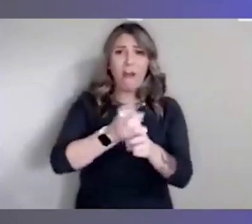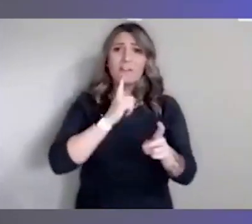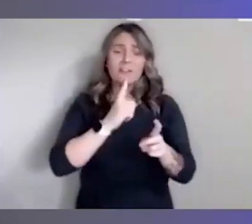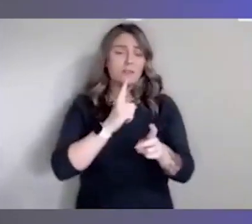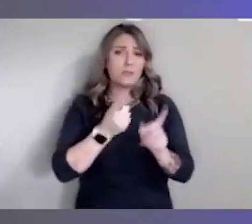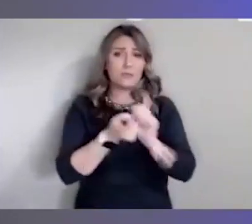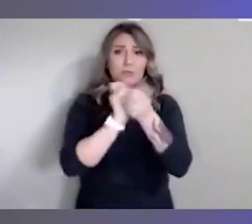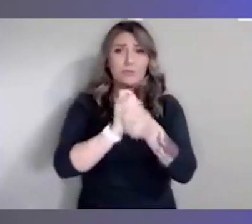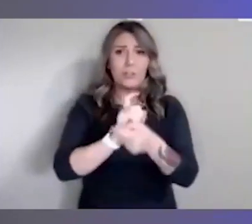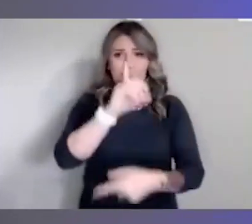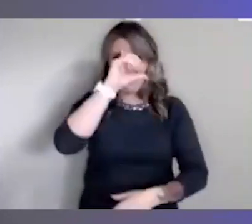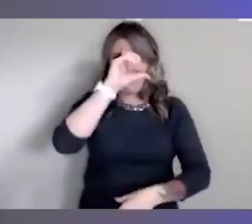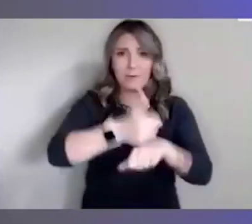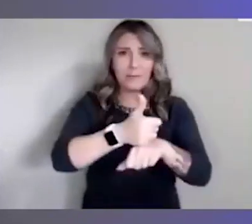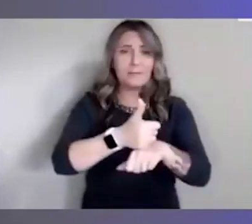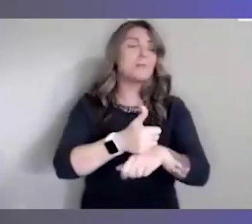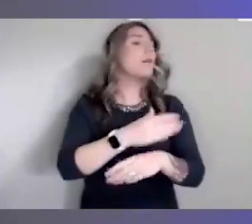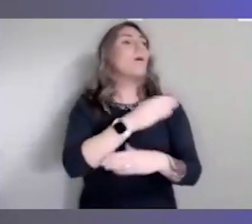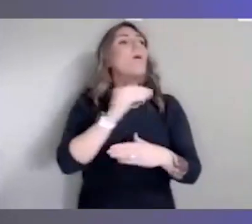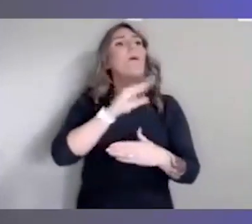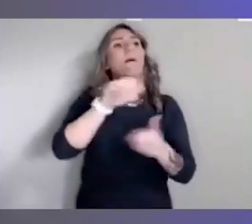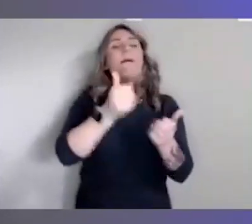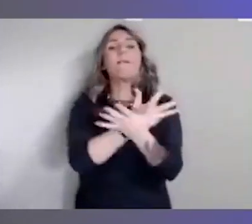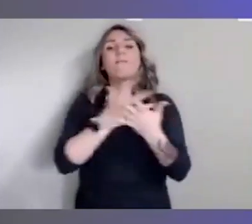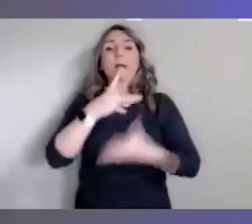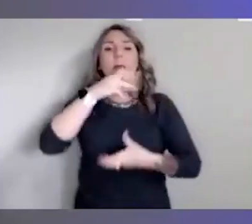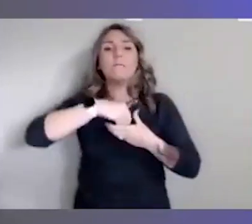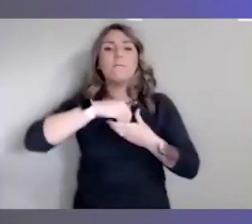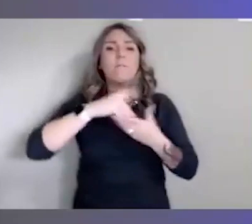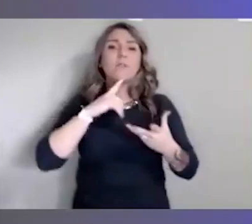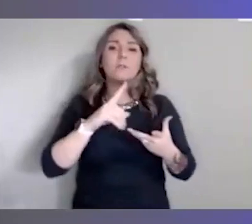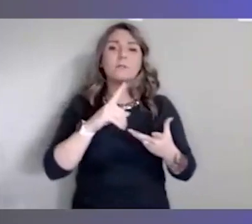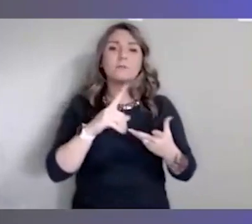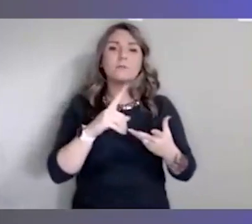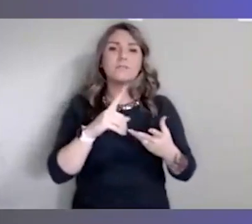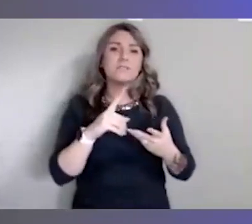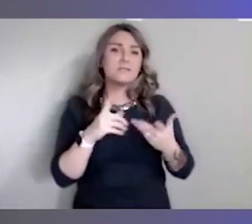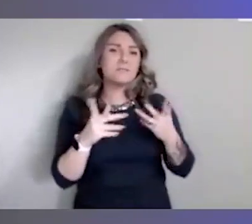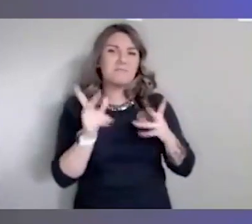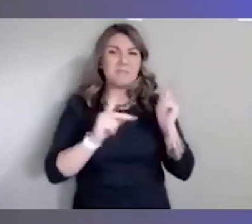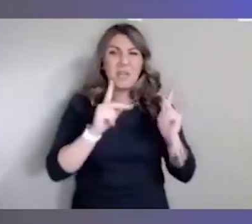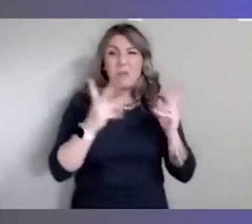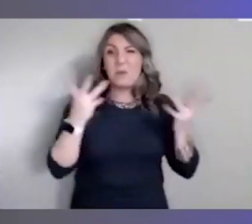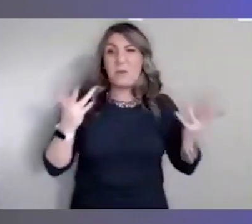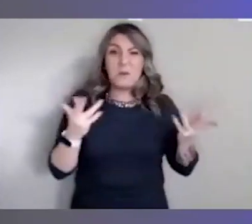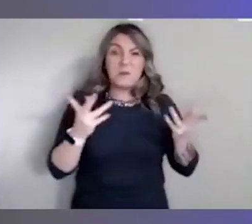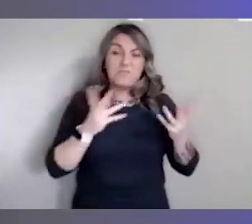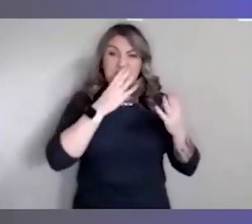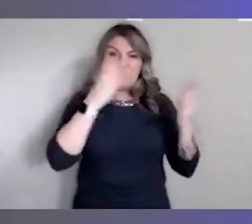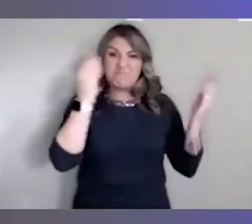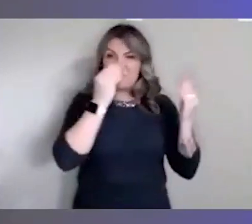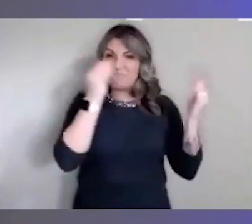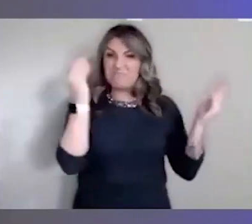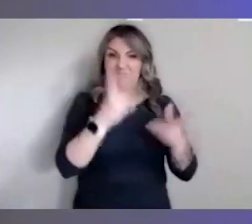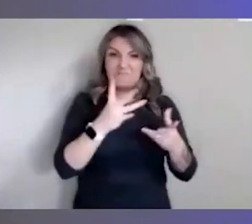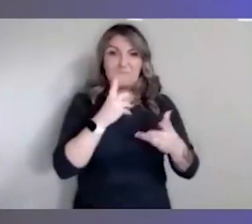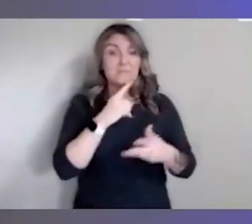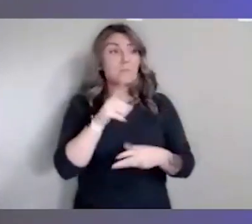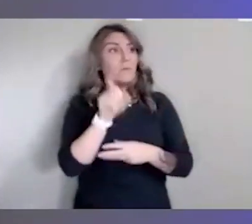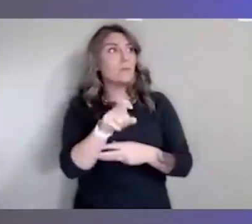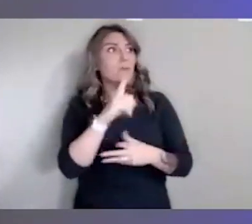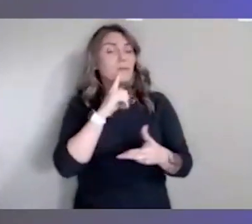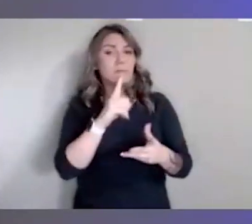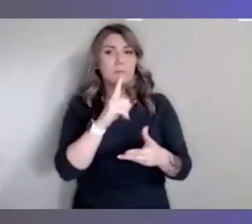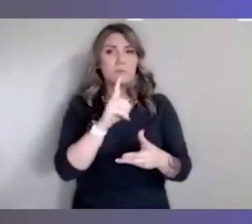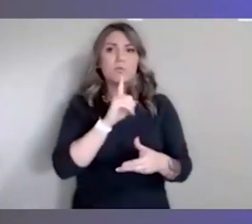of the intricacies of all this is frankly lost on people. You have to really attend to this to really understand it and be able to